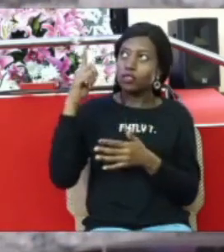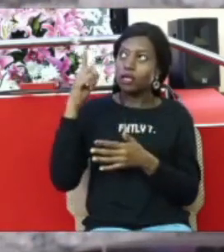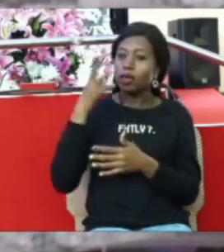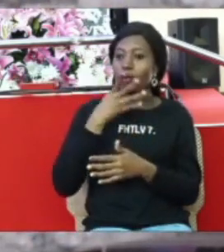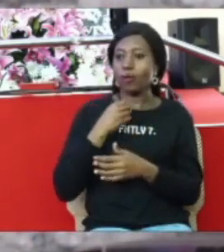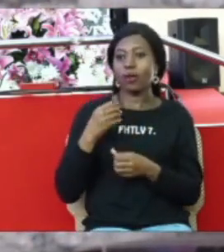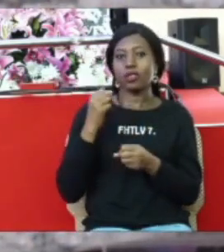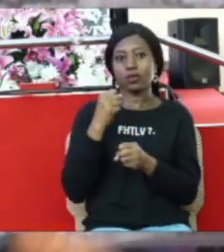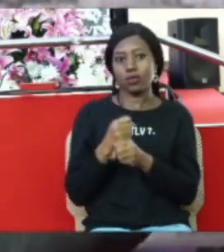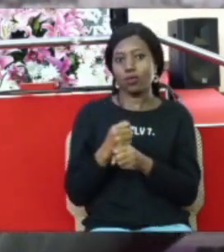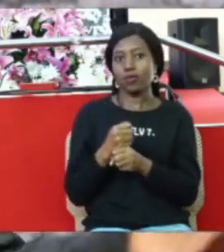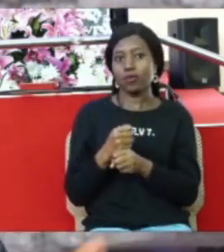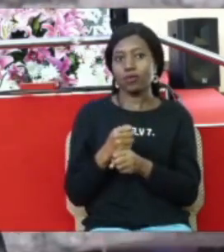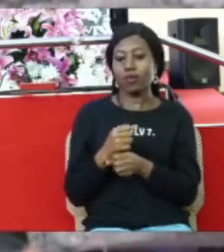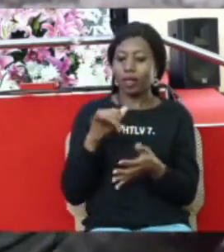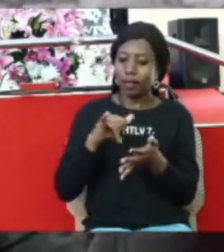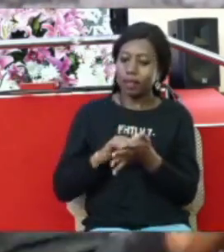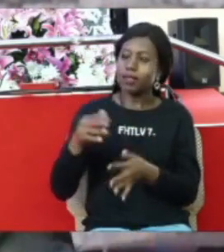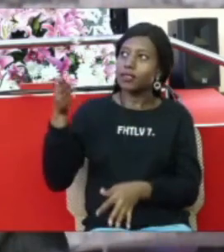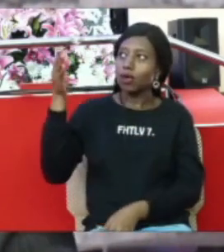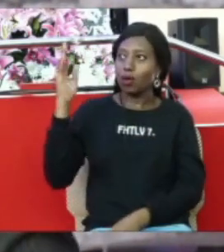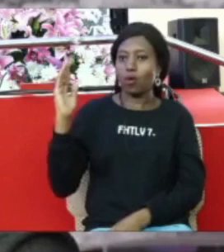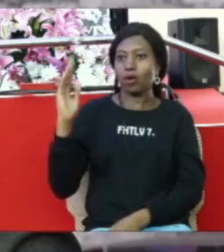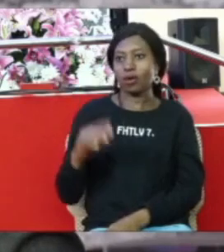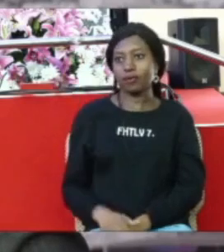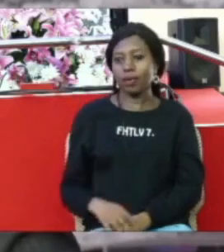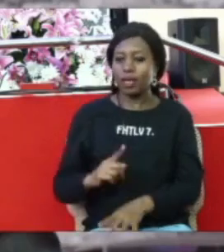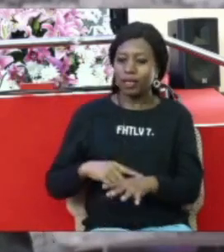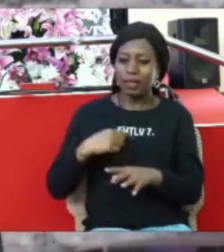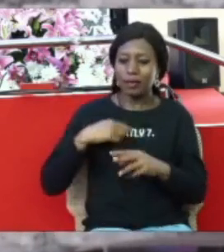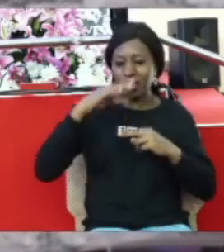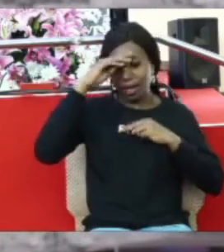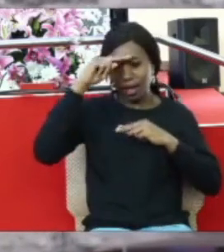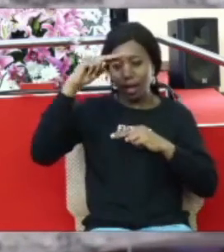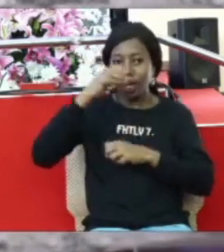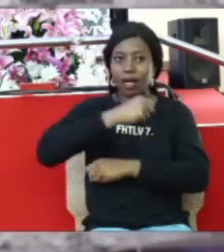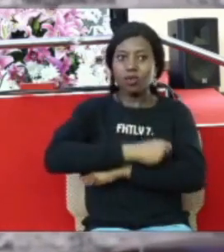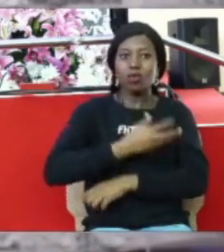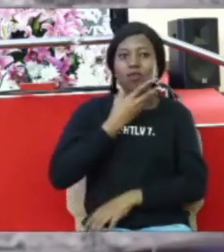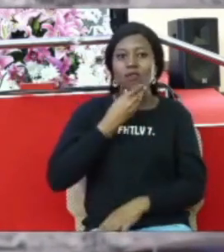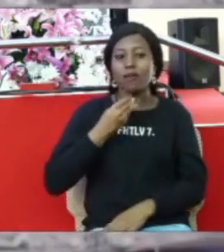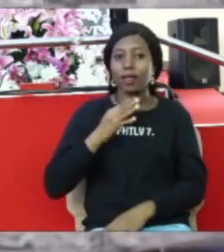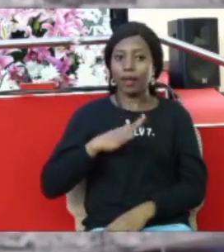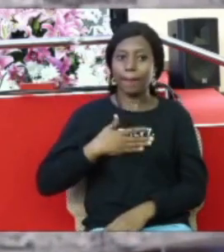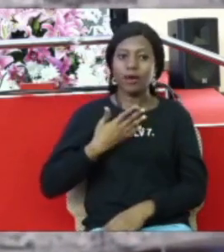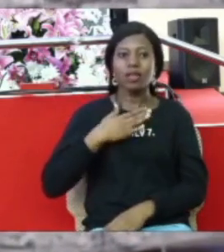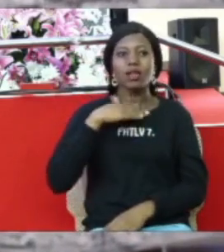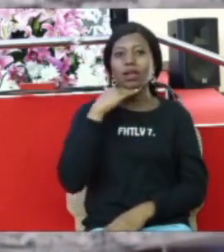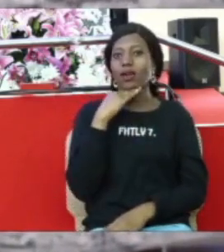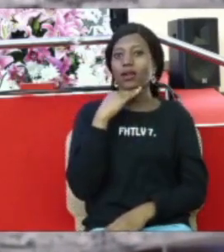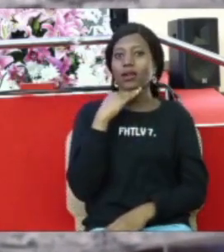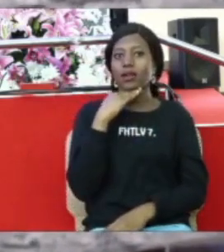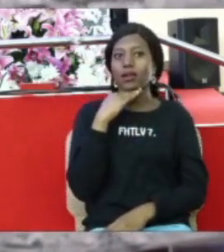God. So high school is over. My father dies in January of that year when I finish high school. And you